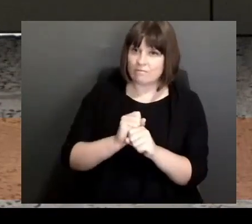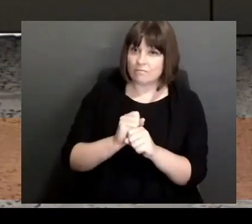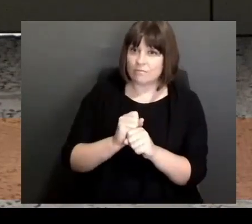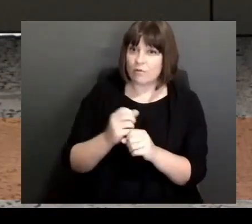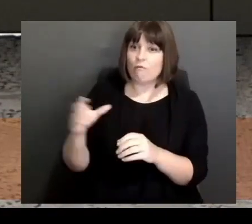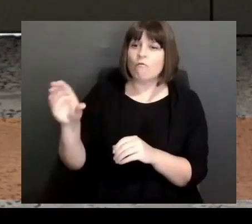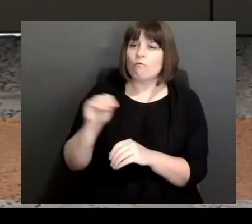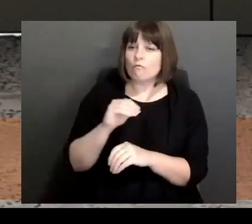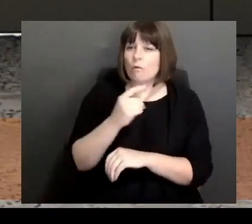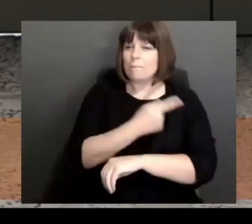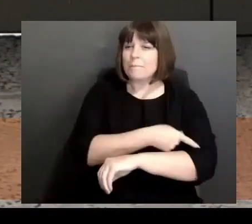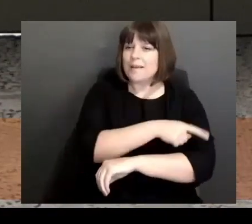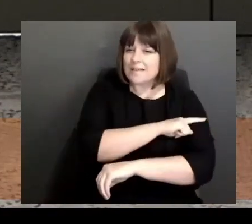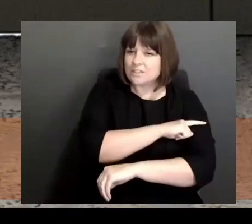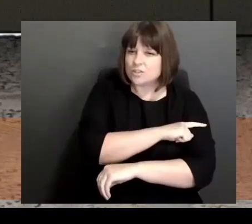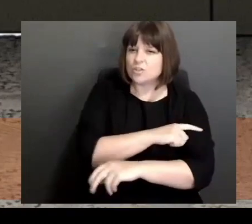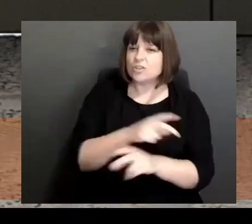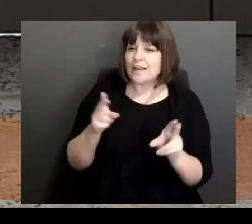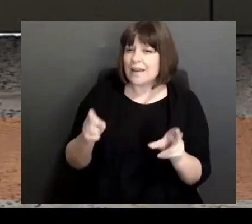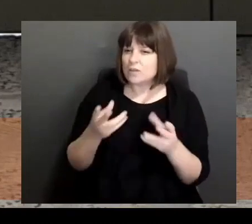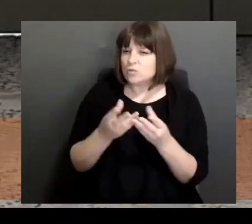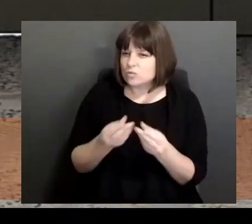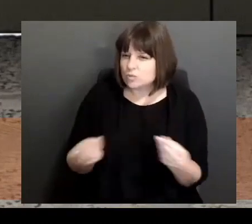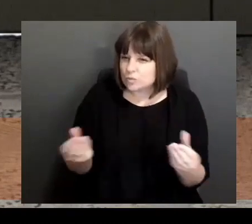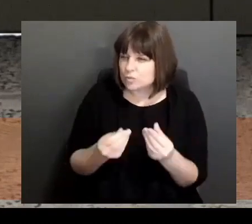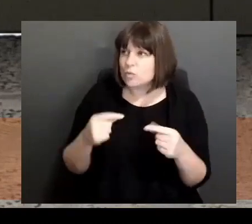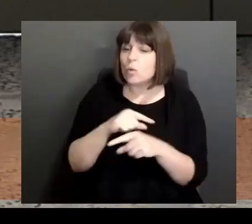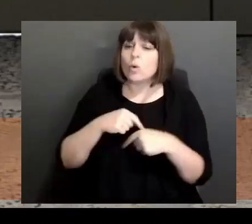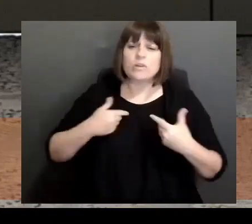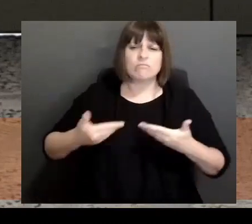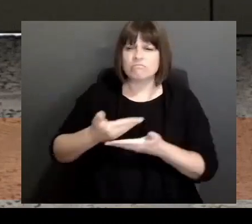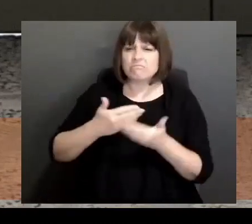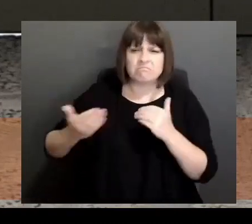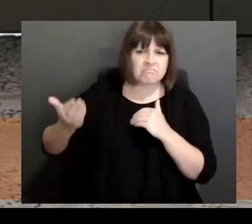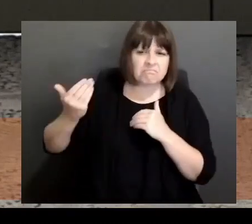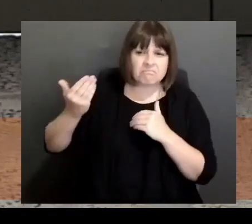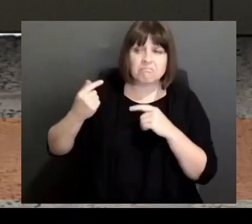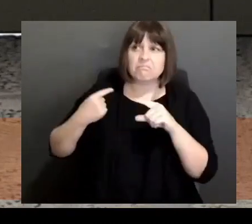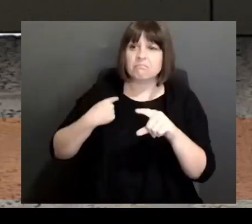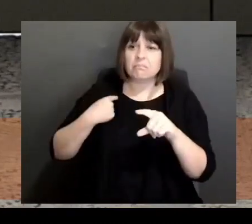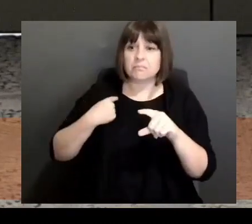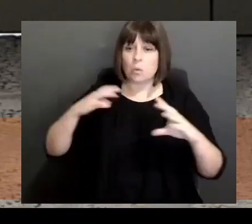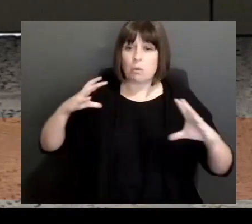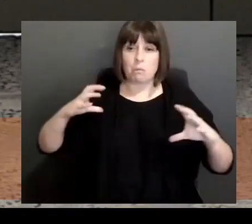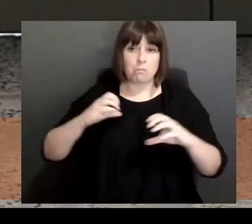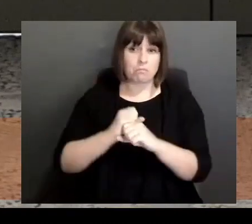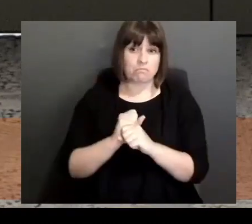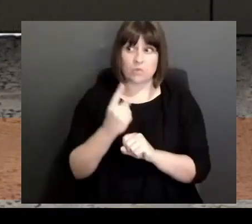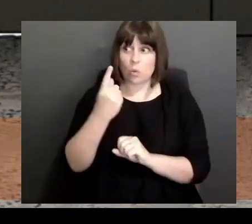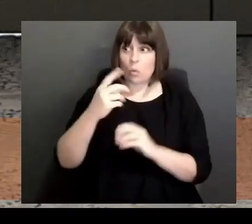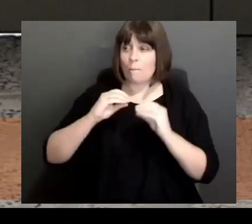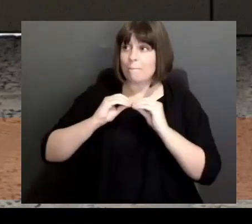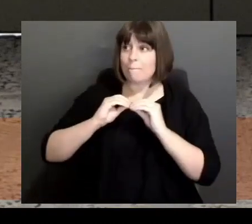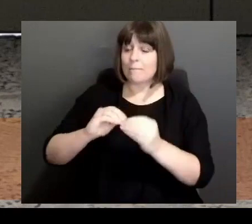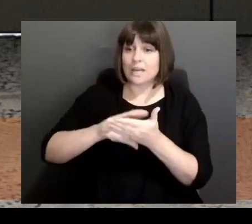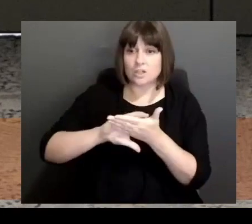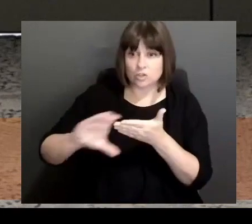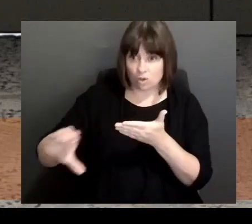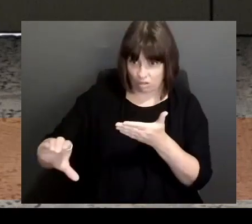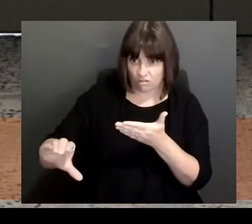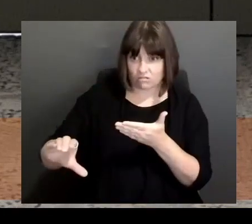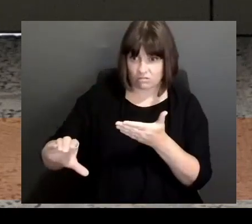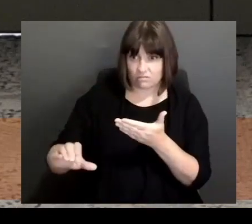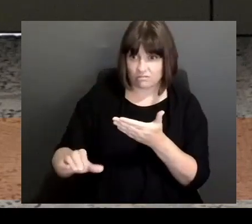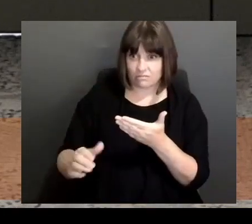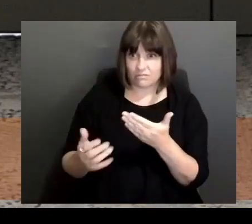natural resources, which we've discussed, adds up to more than $1 billion, the amount of self-determination